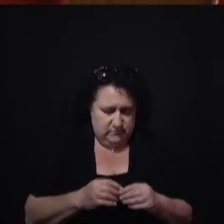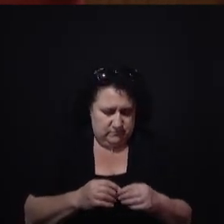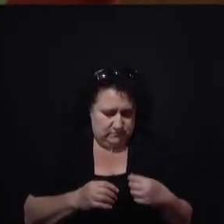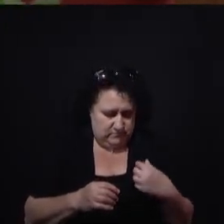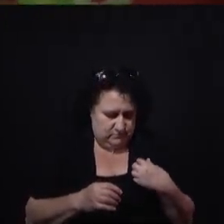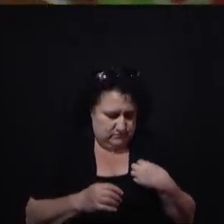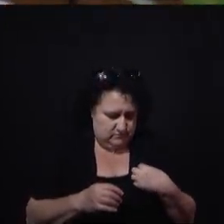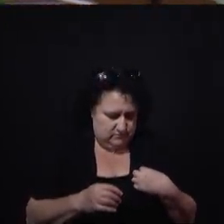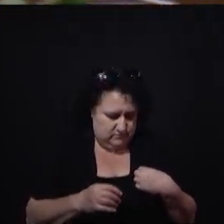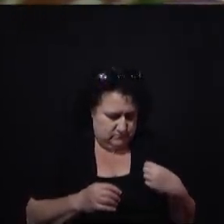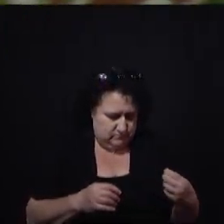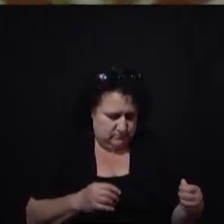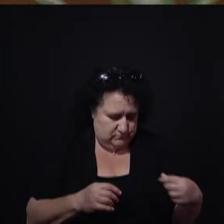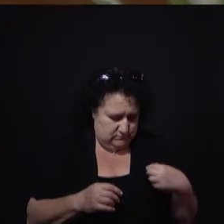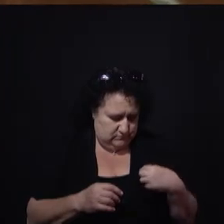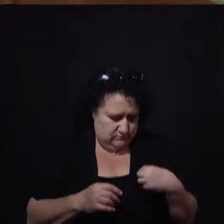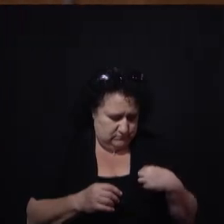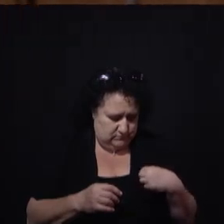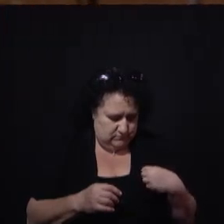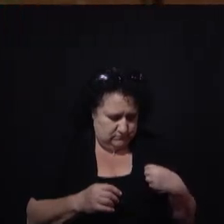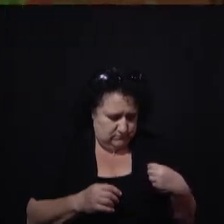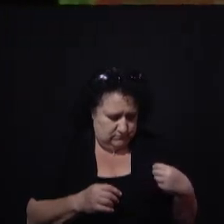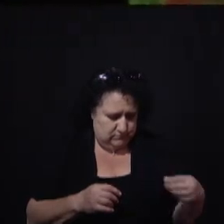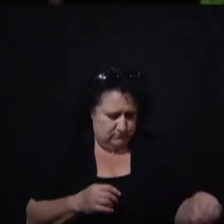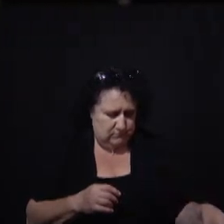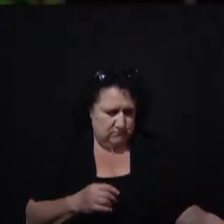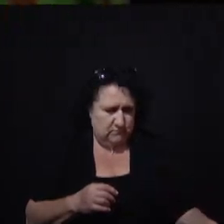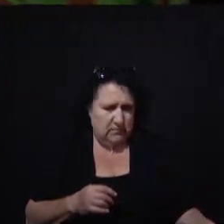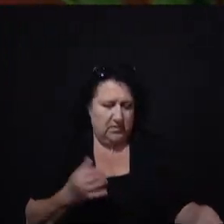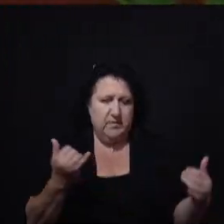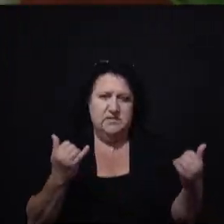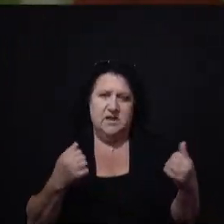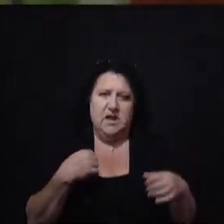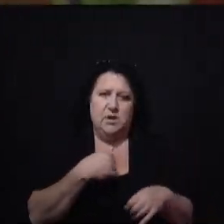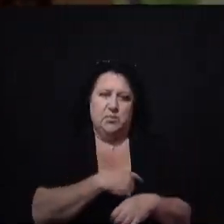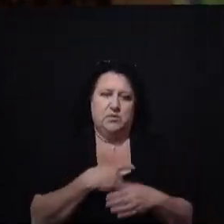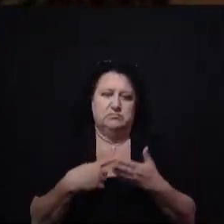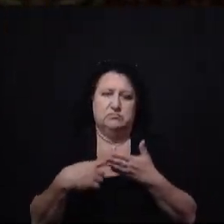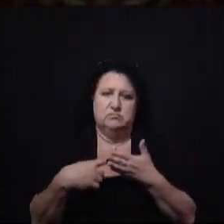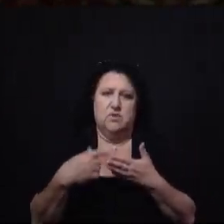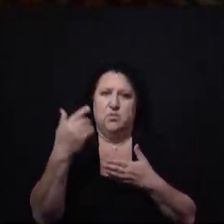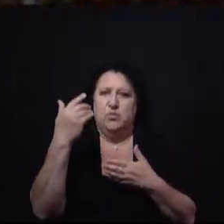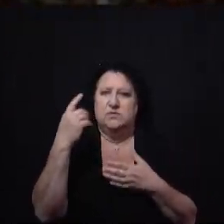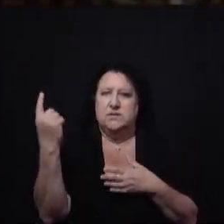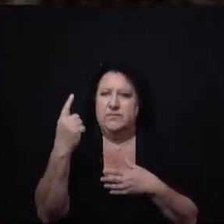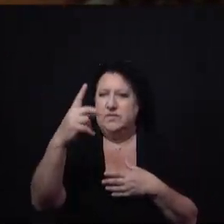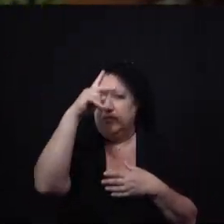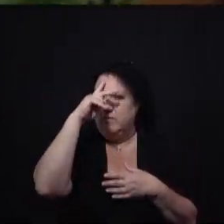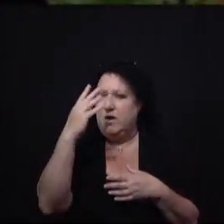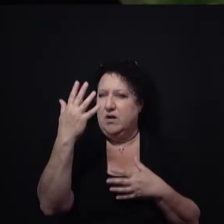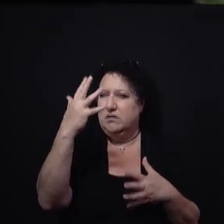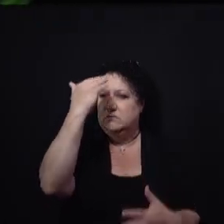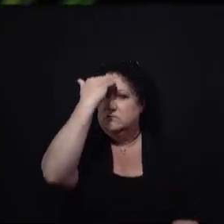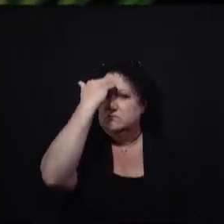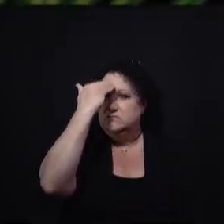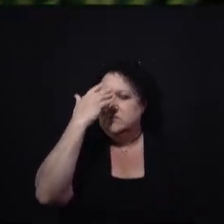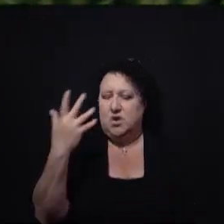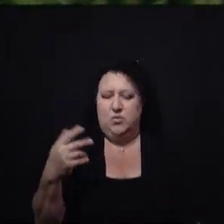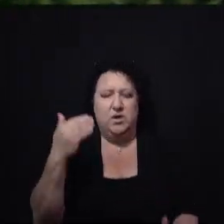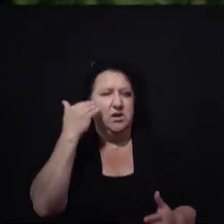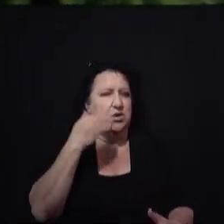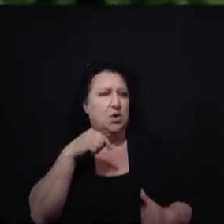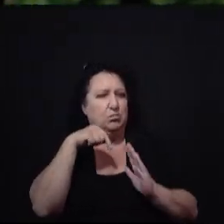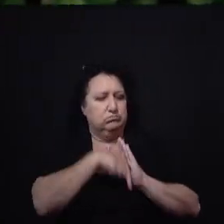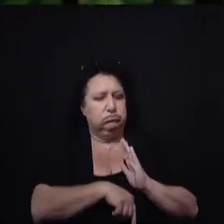But today, what we're going to talk about is something that Paul knew, and he knew it in the depths of his being, at the very core of who he